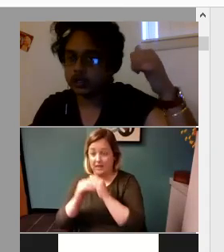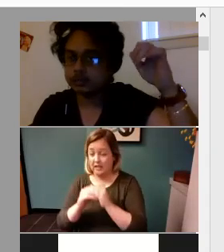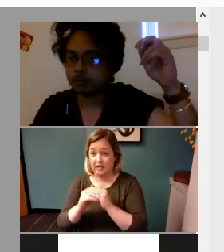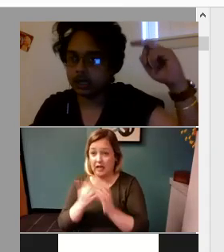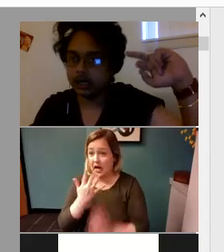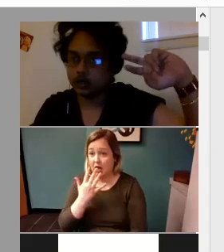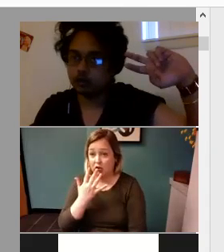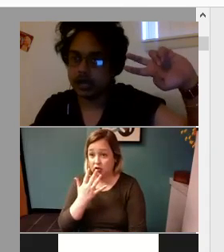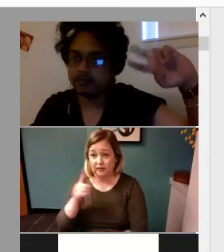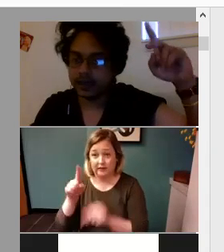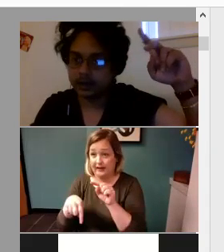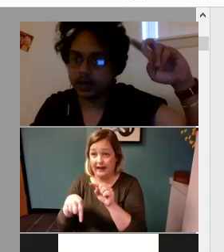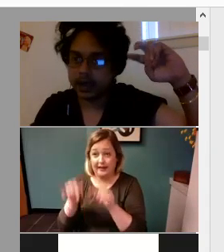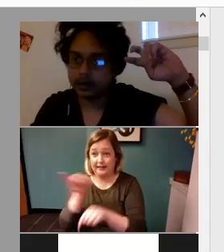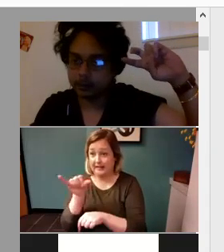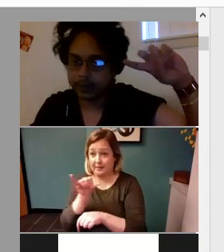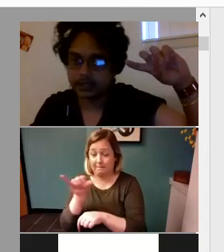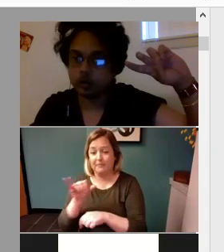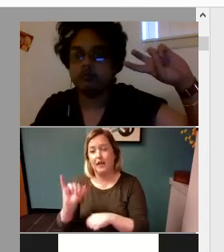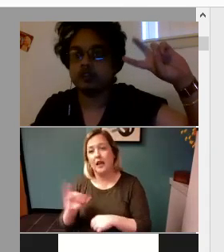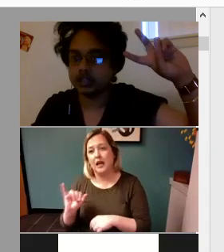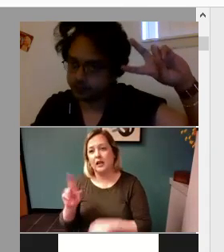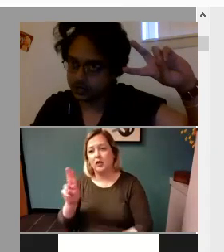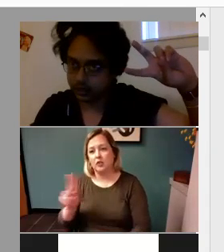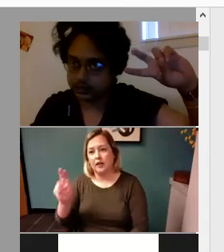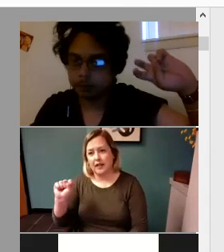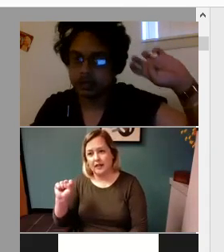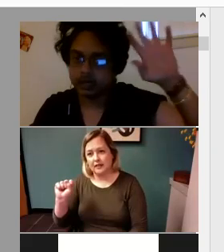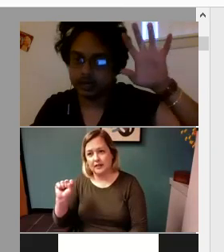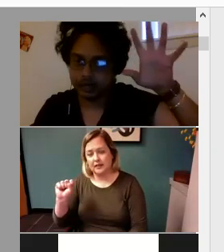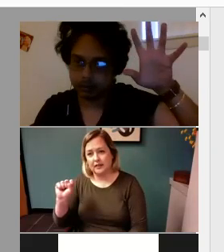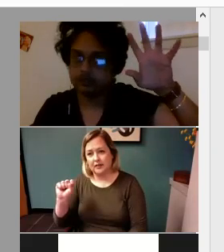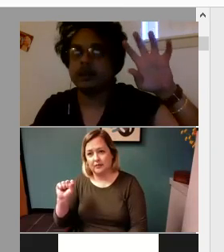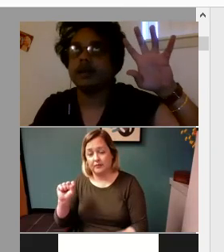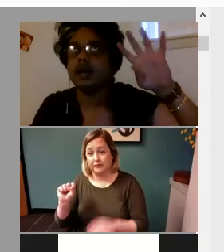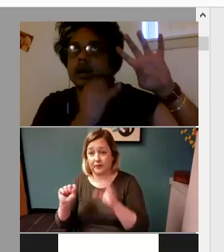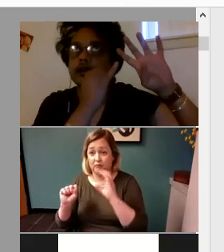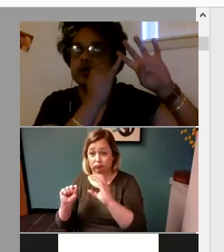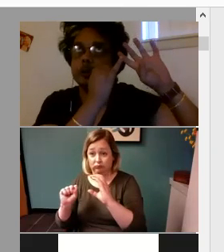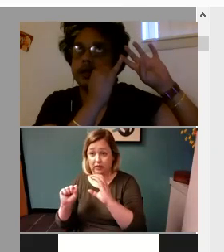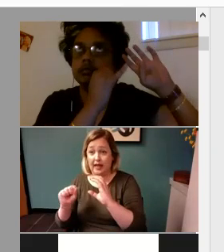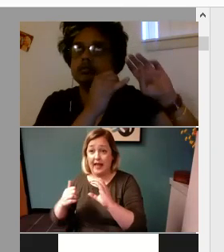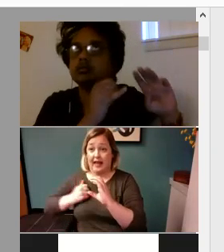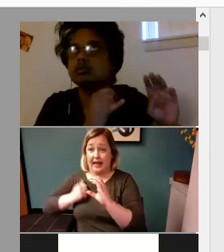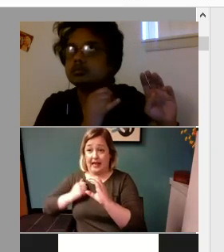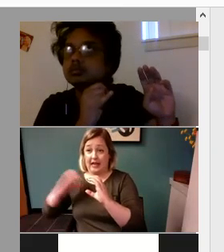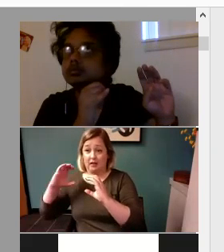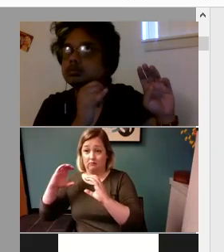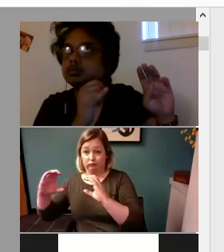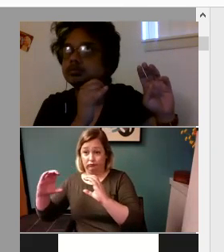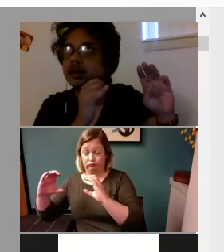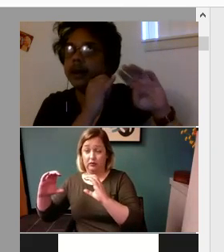of US, you would have Canada and Mexico with different colors. In terms of India, it would be,